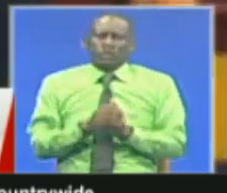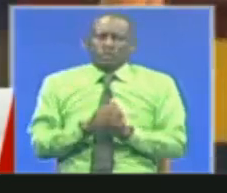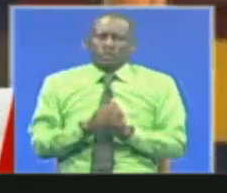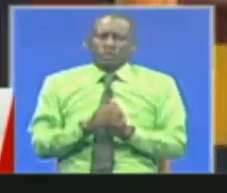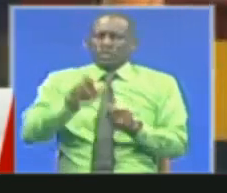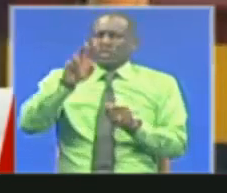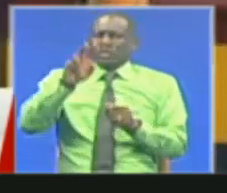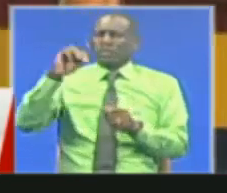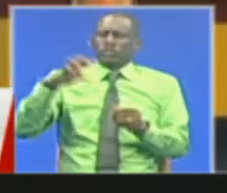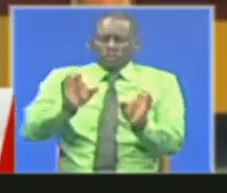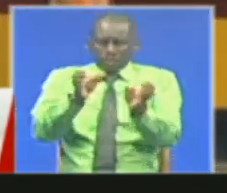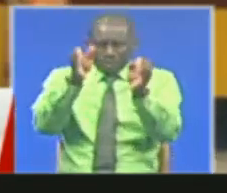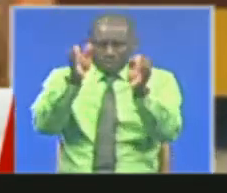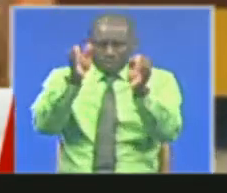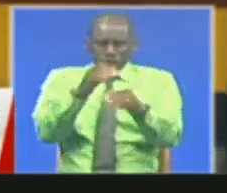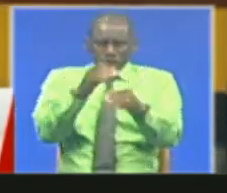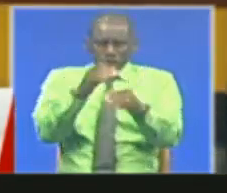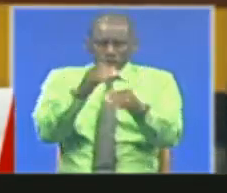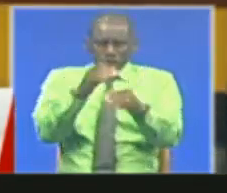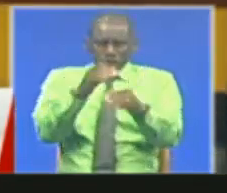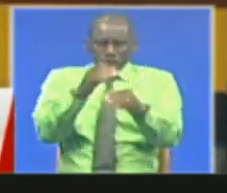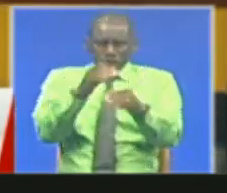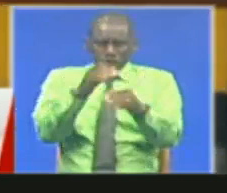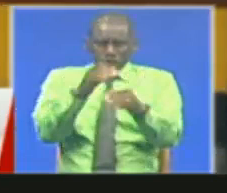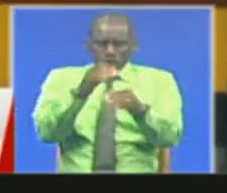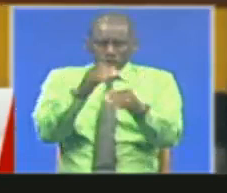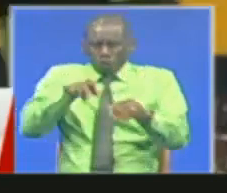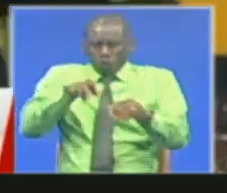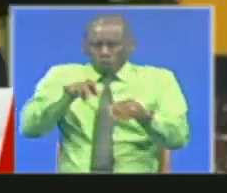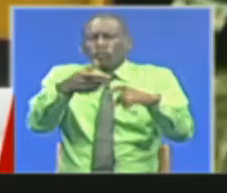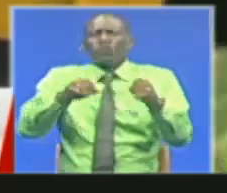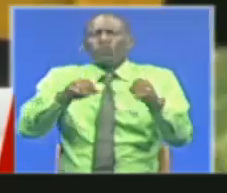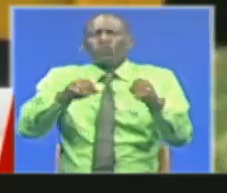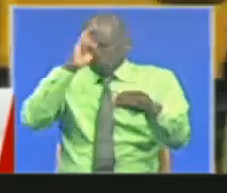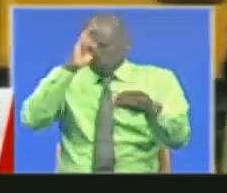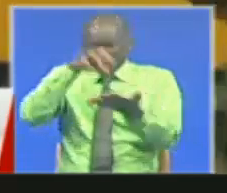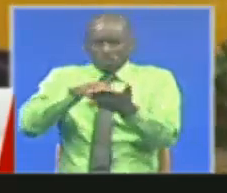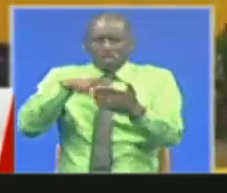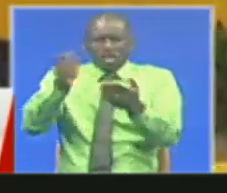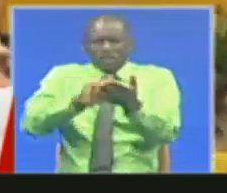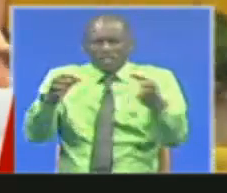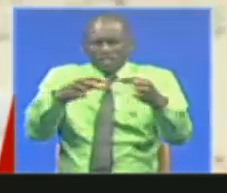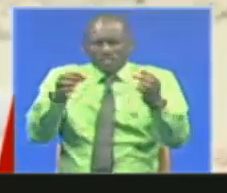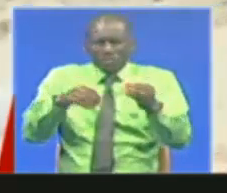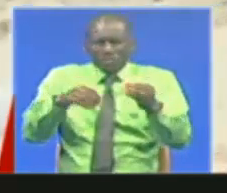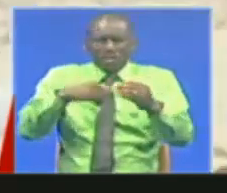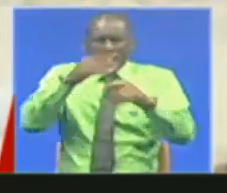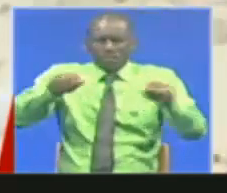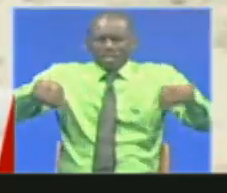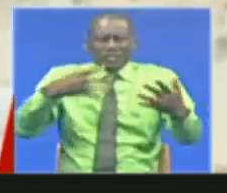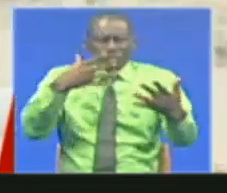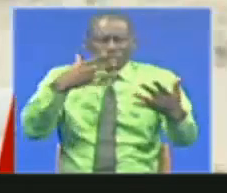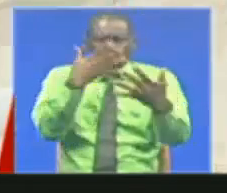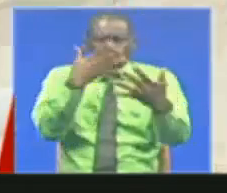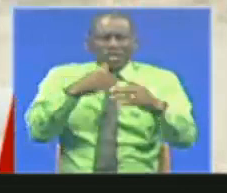NMG journalists walking out of Bamburi police station after recording statements after having been attacked and detained after filming